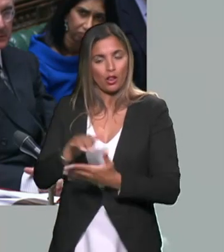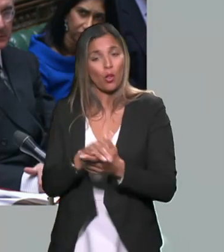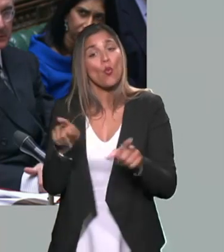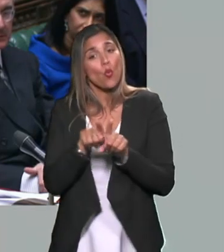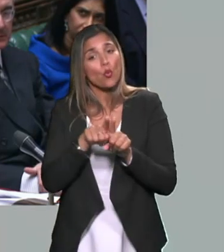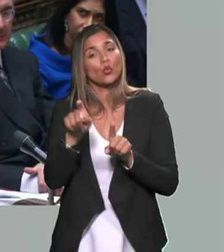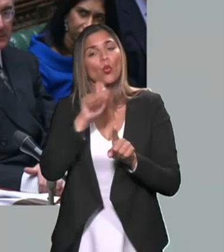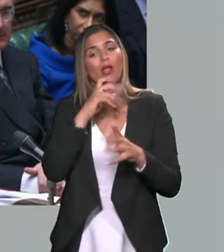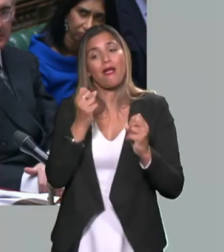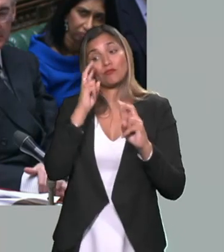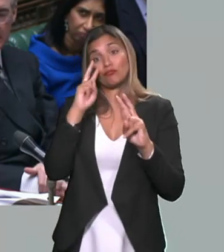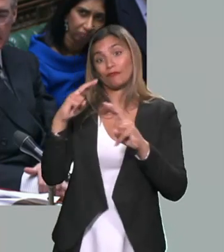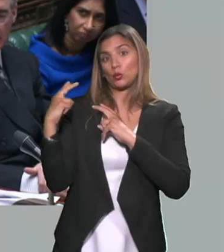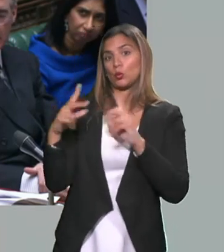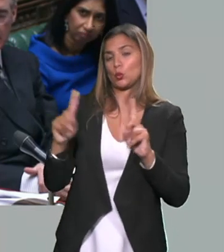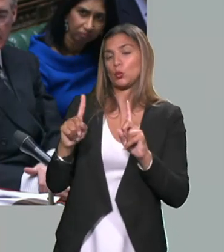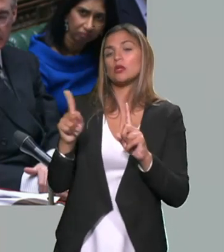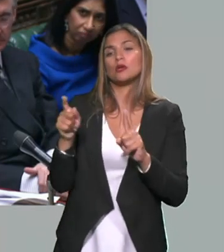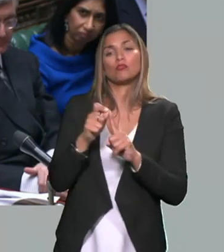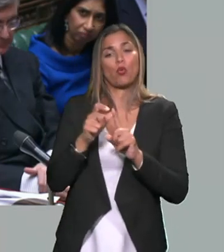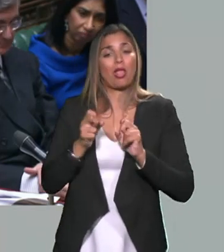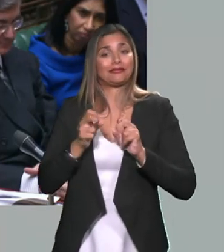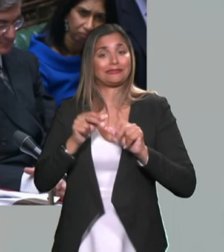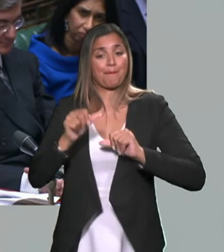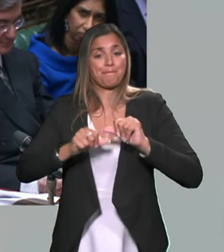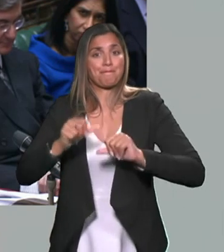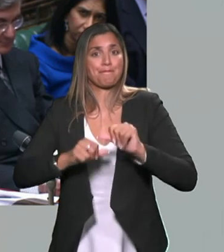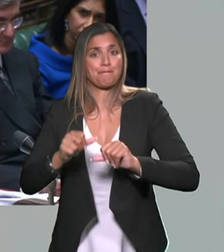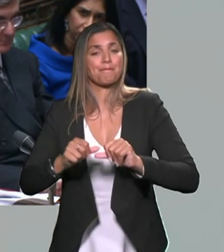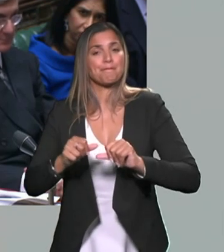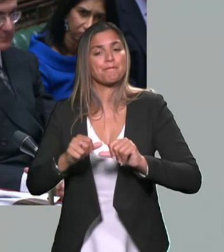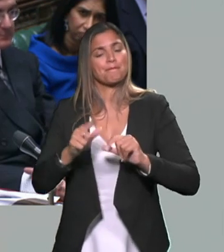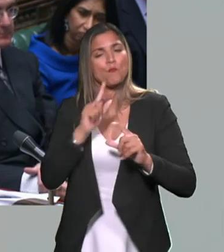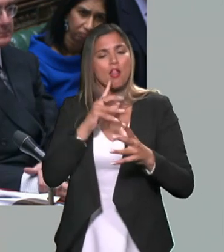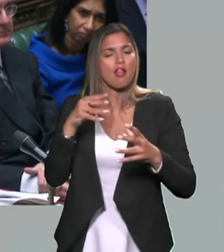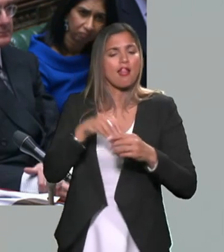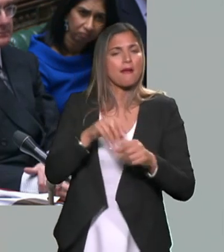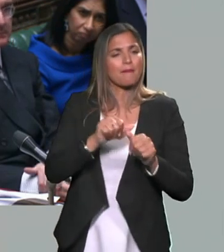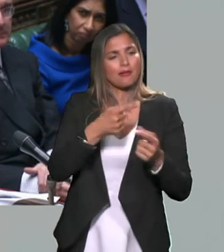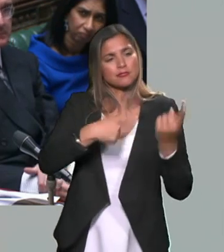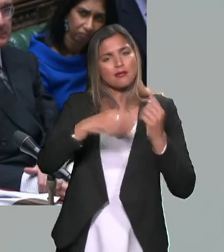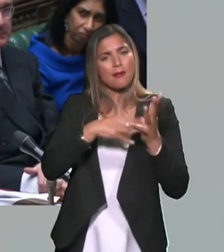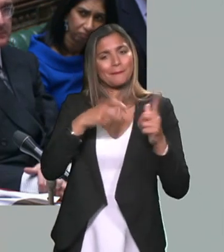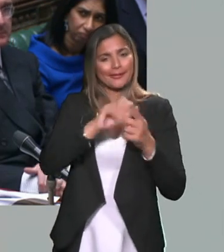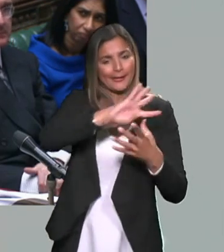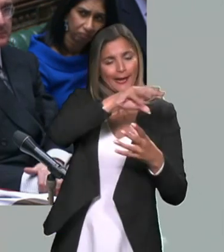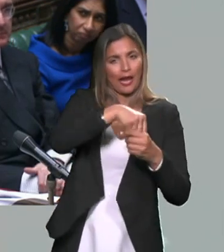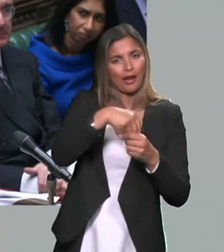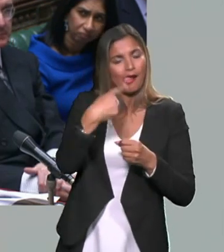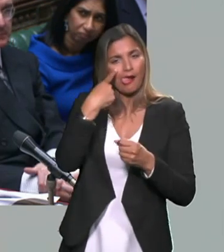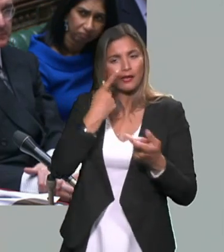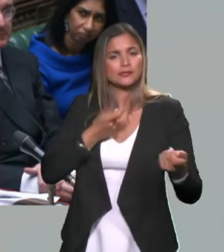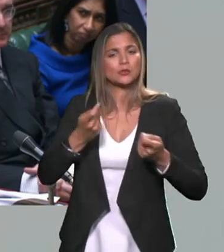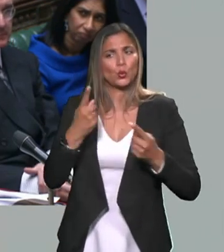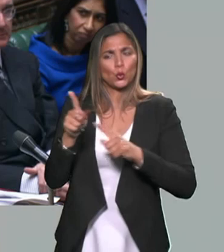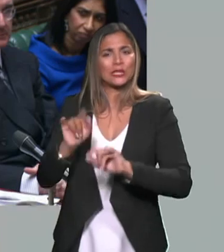of the parole system currently underway, which includes plans for greater ministerial oversight for the most serious